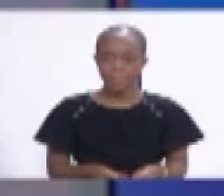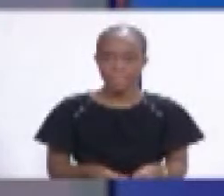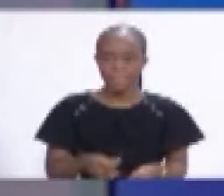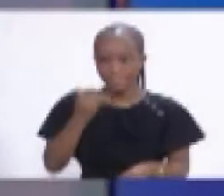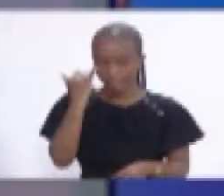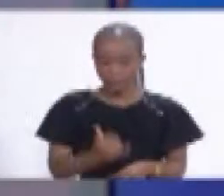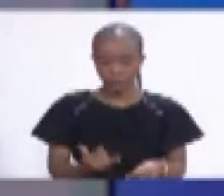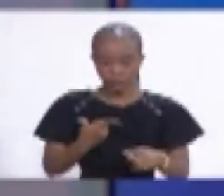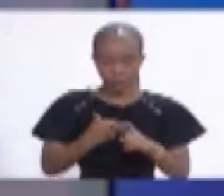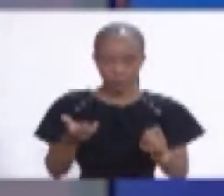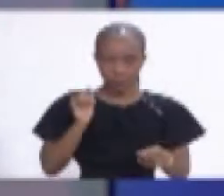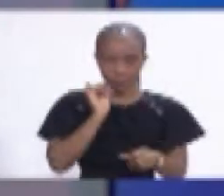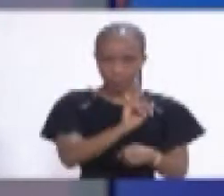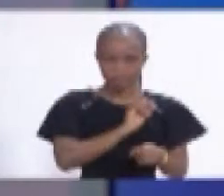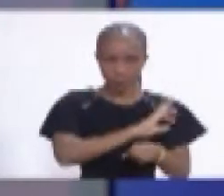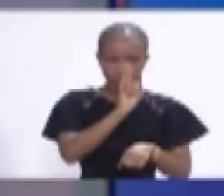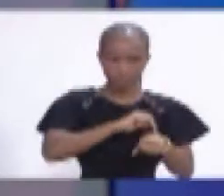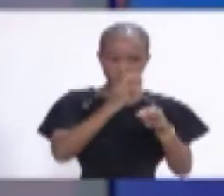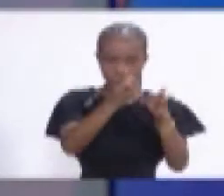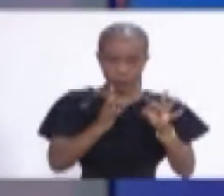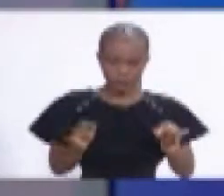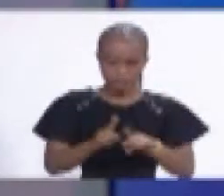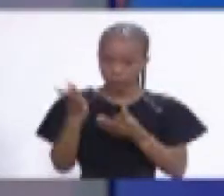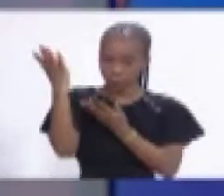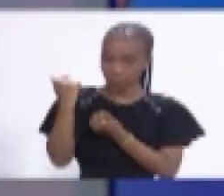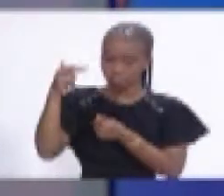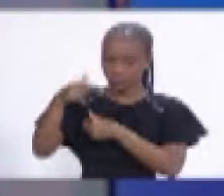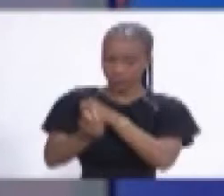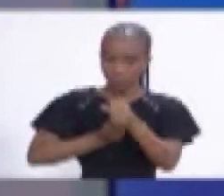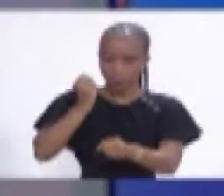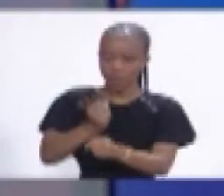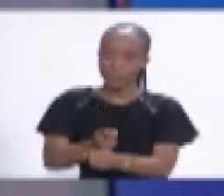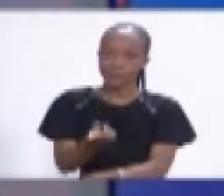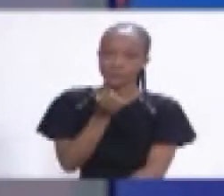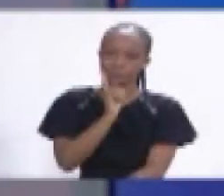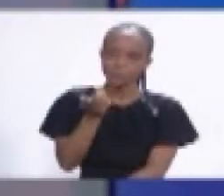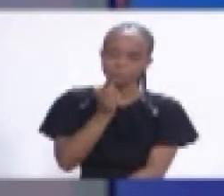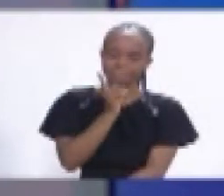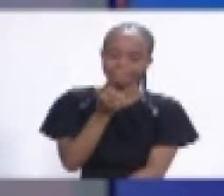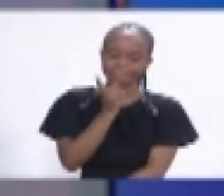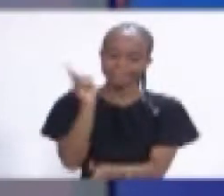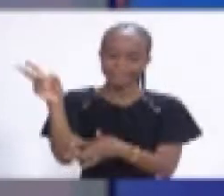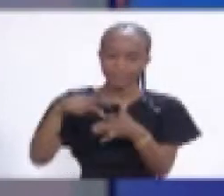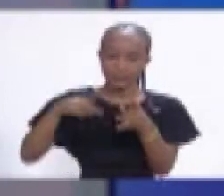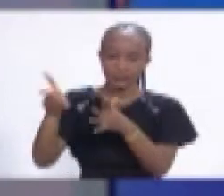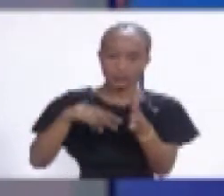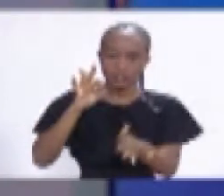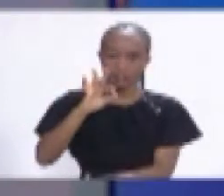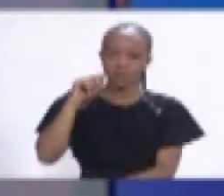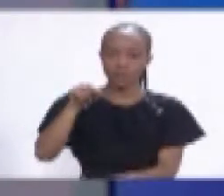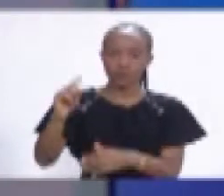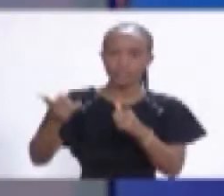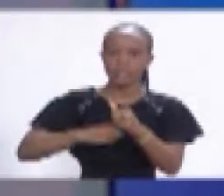And away from the confines of the National Treasury, as we expect the CS tomorrow to read that particular 3.63